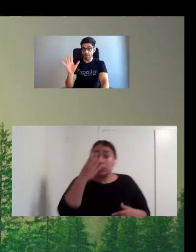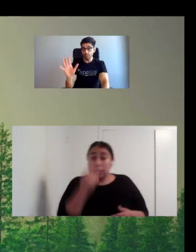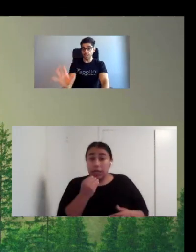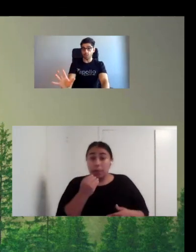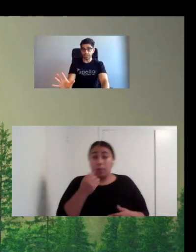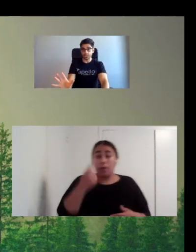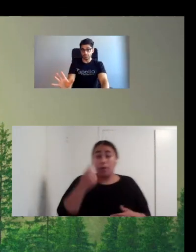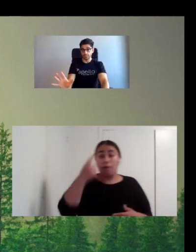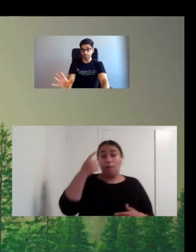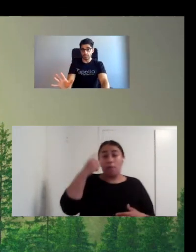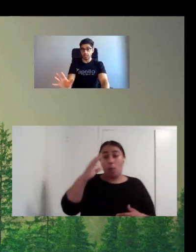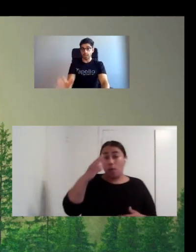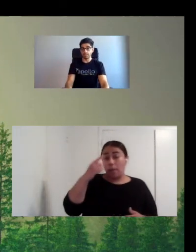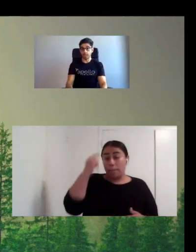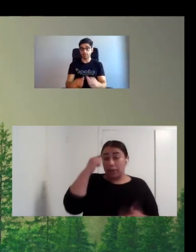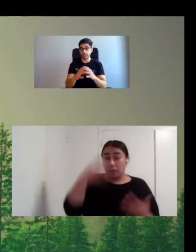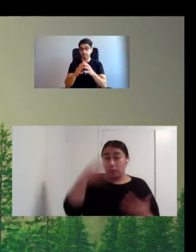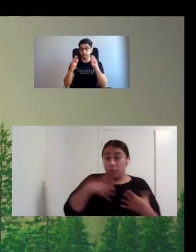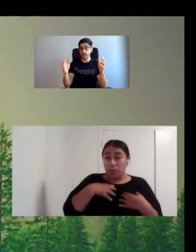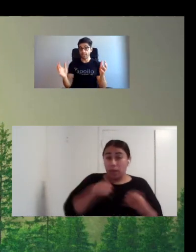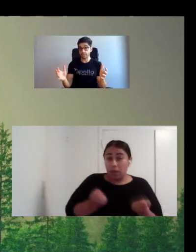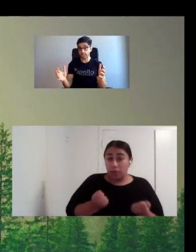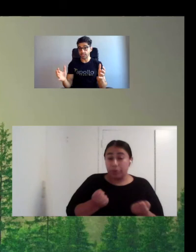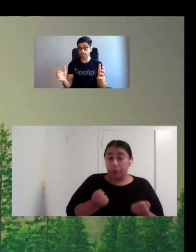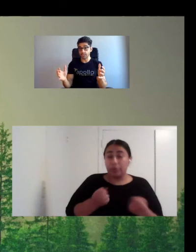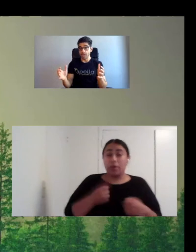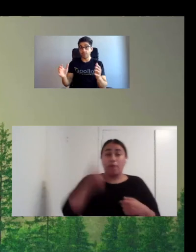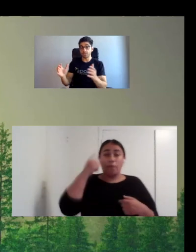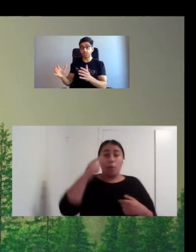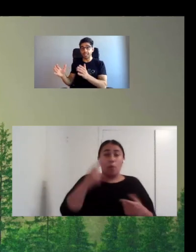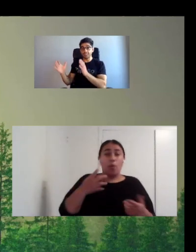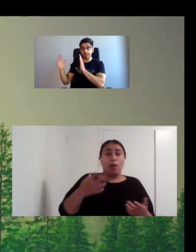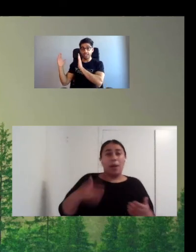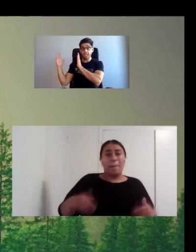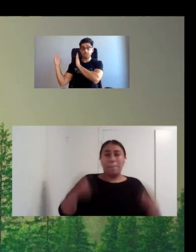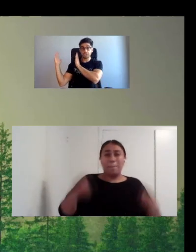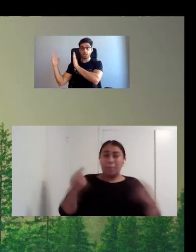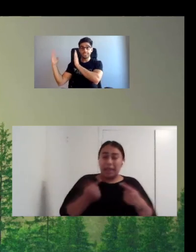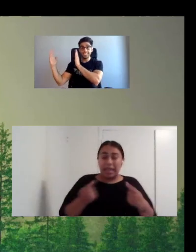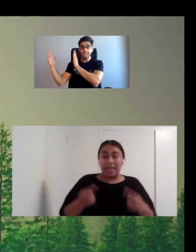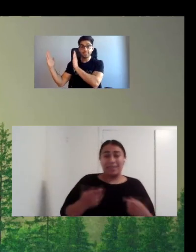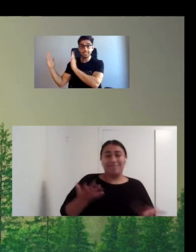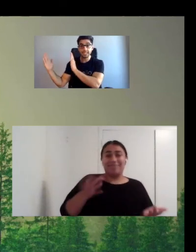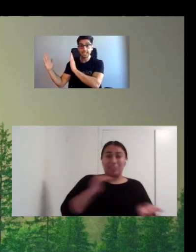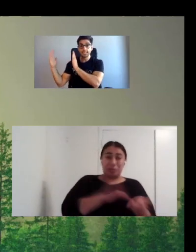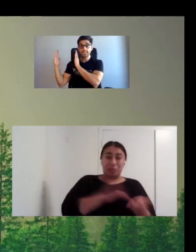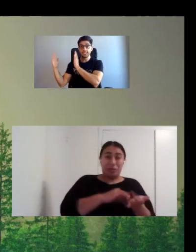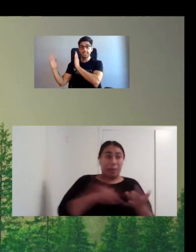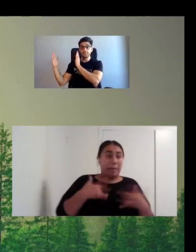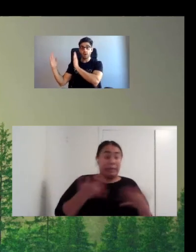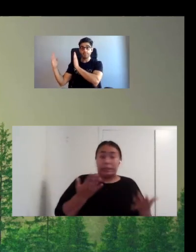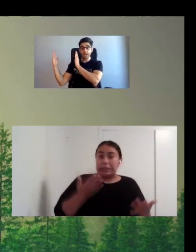is a very big question, and I'm going to cover it at a very high level, guys. There's a class of medications called the DMTs,